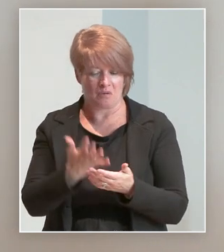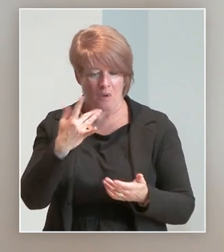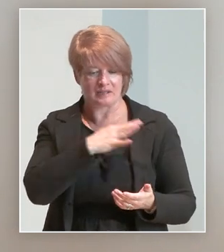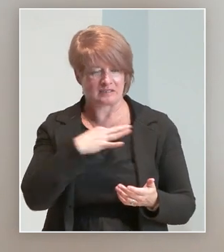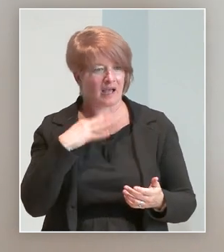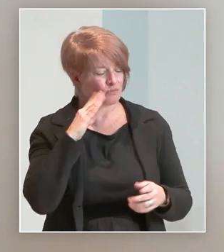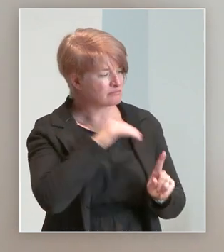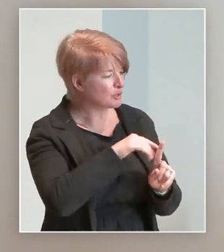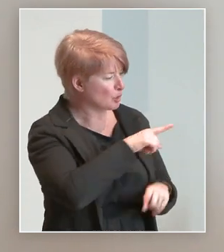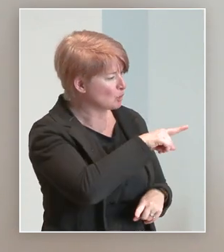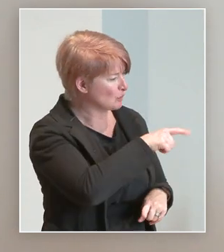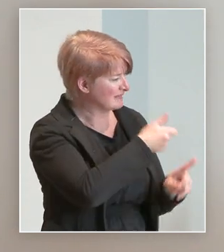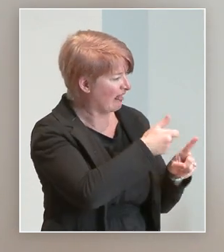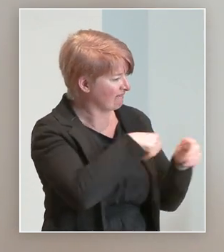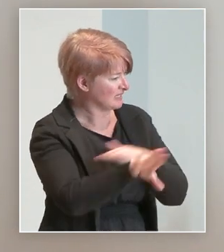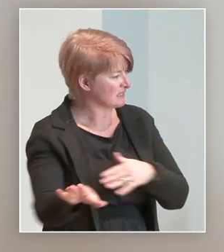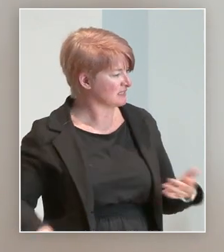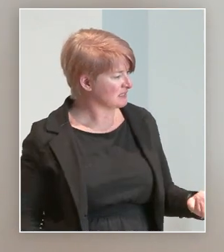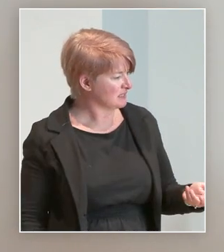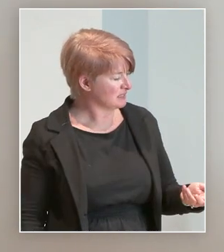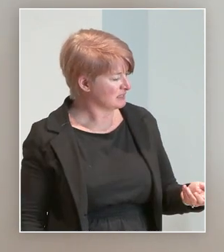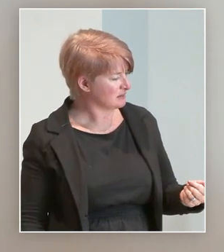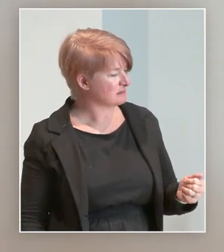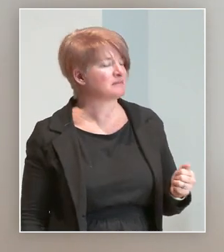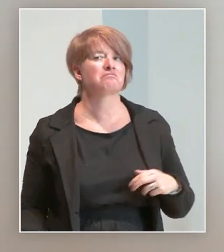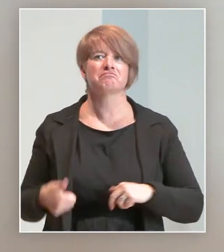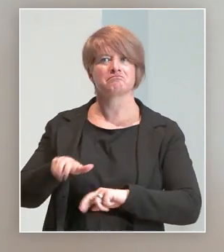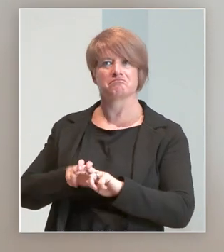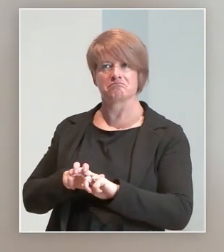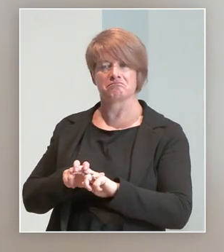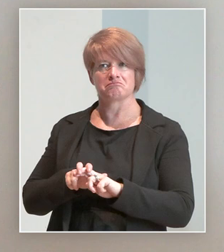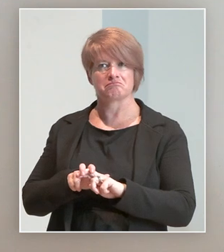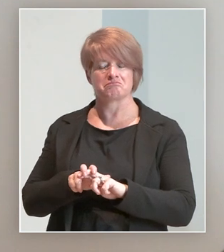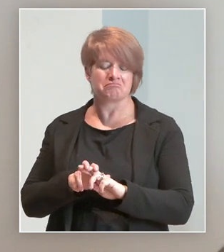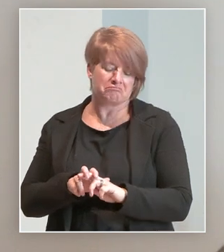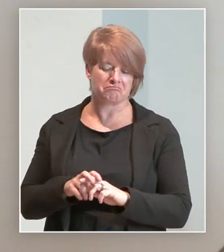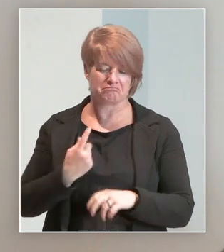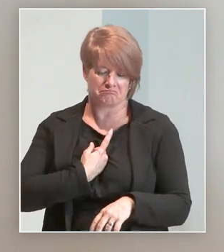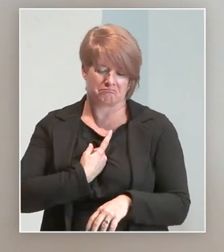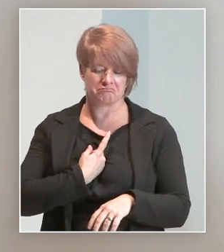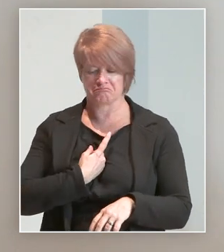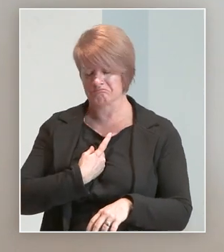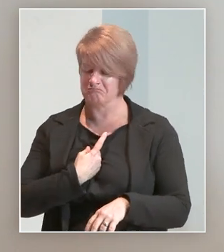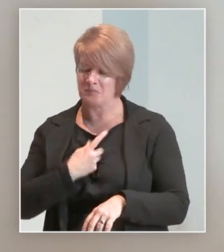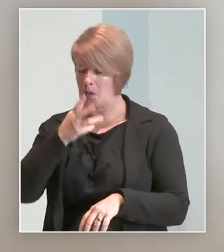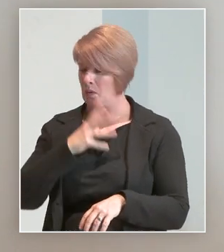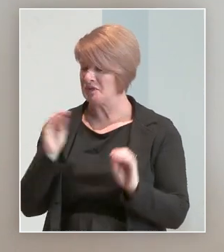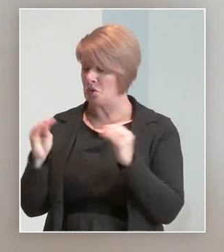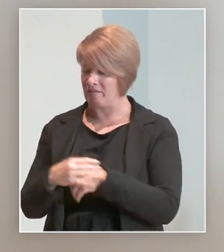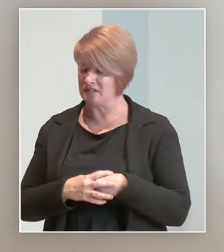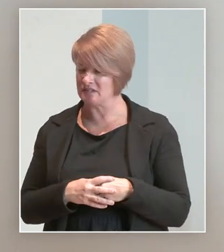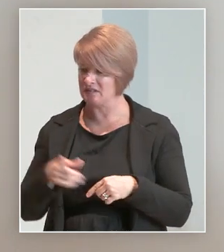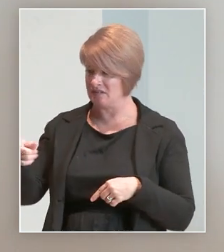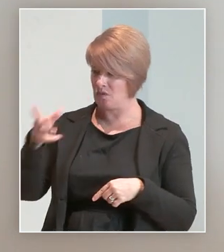her, "You checked yourself in here." As she sits and reminds her business in the office of a woman whose